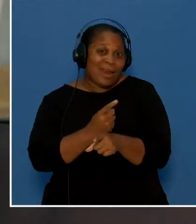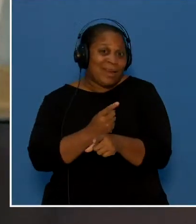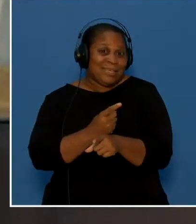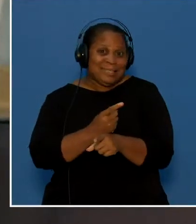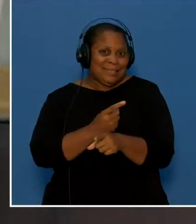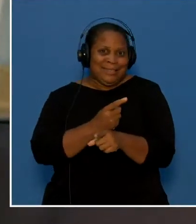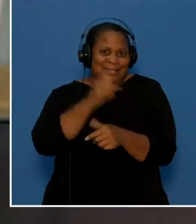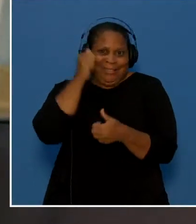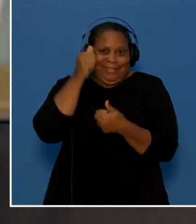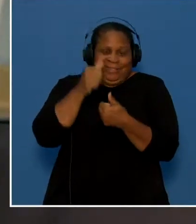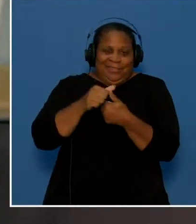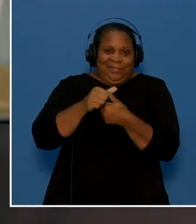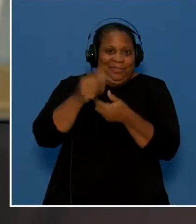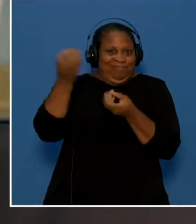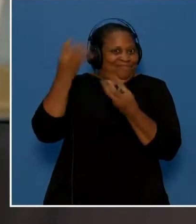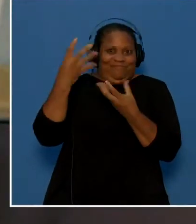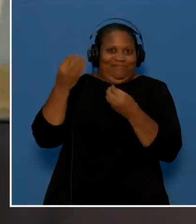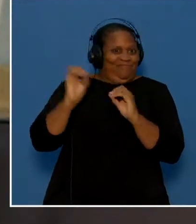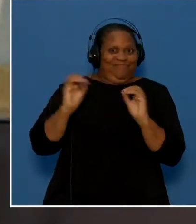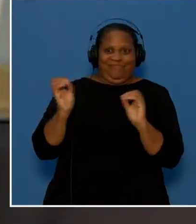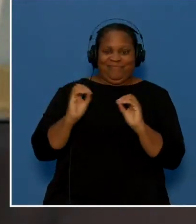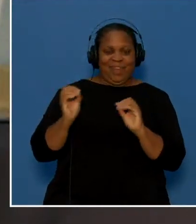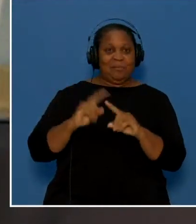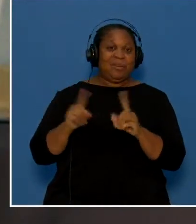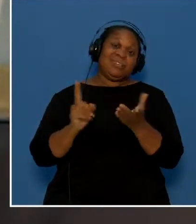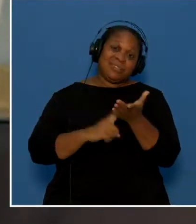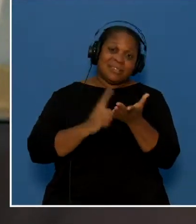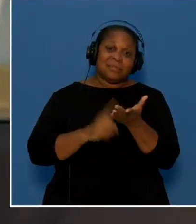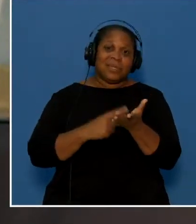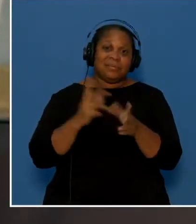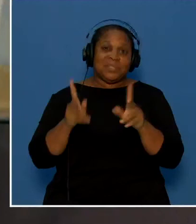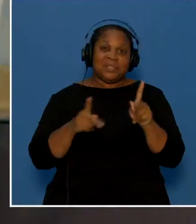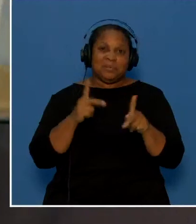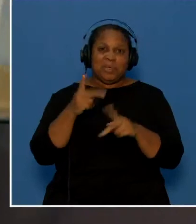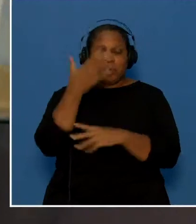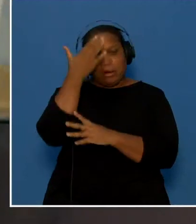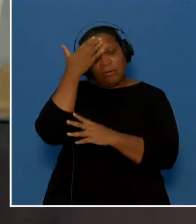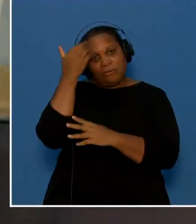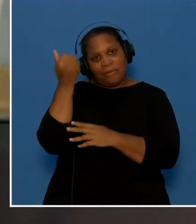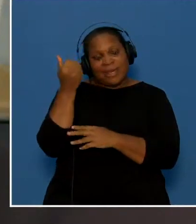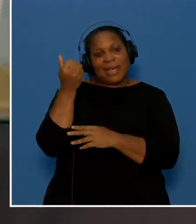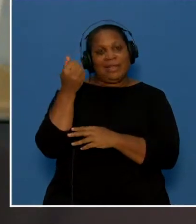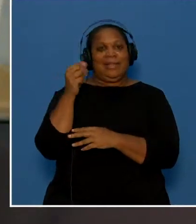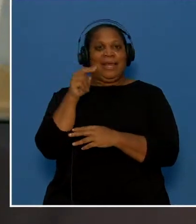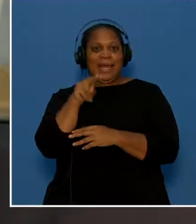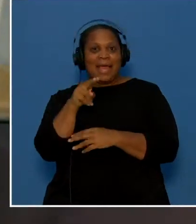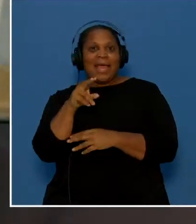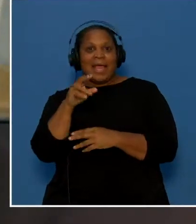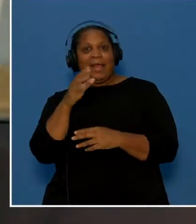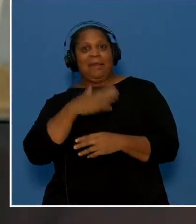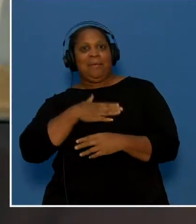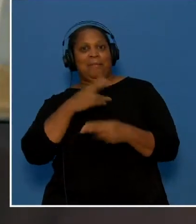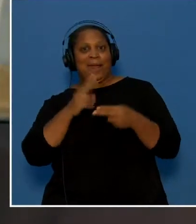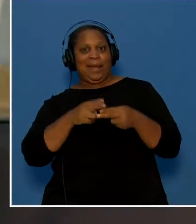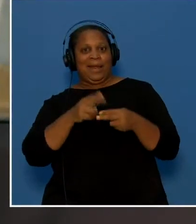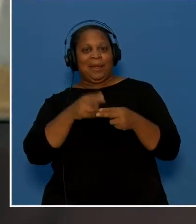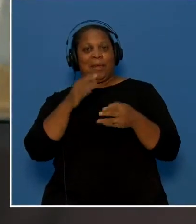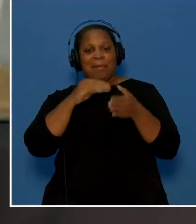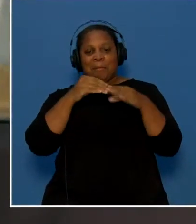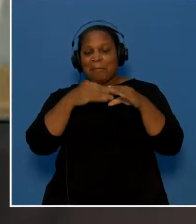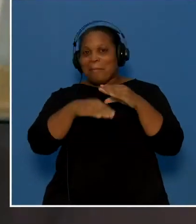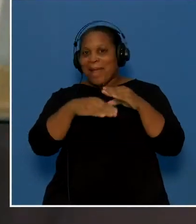not recall receiving any information from him, but unfortunately sometimes people forget the N in my name in my email address. So